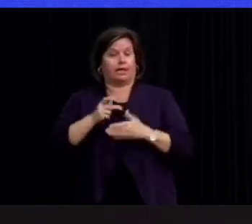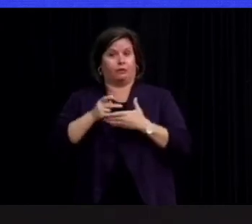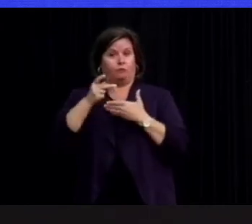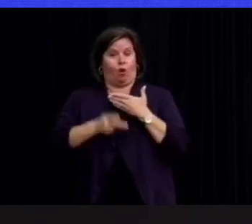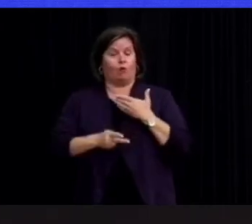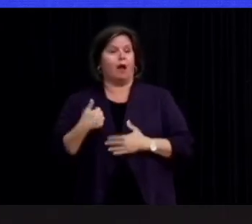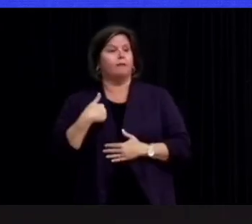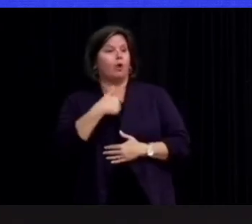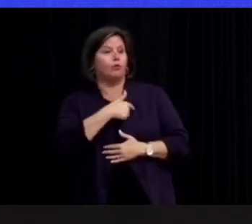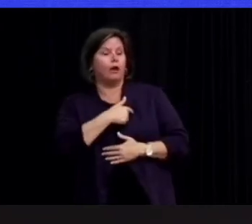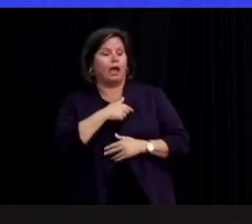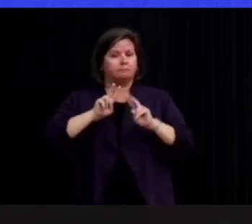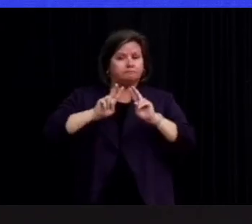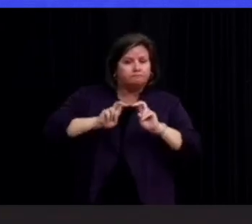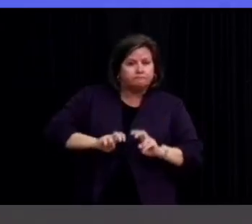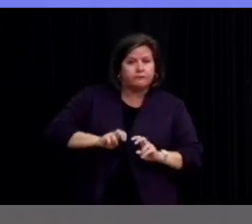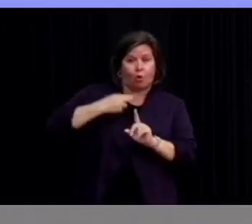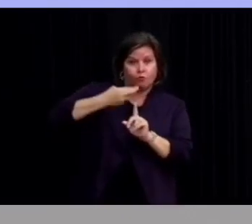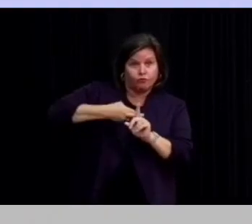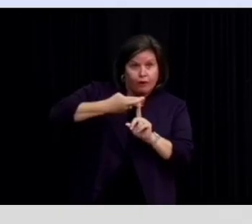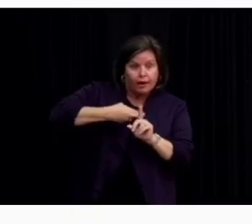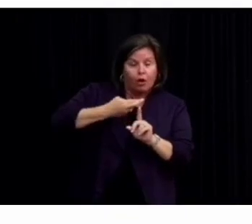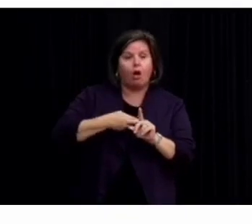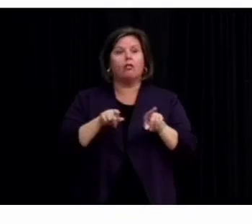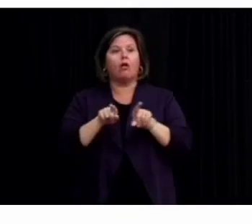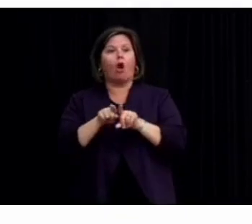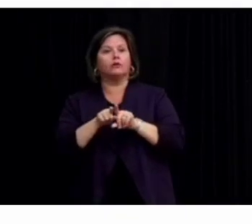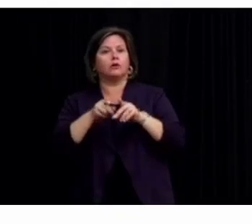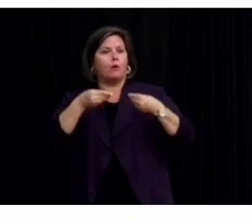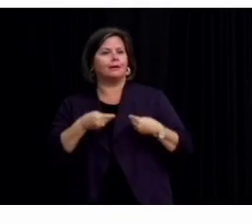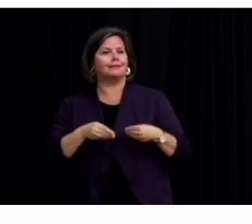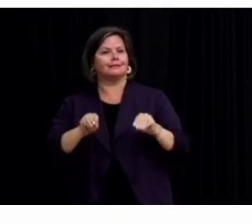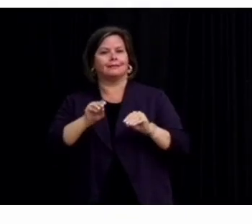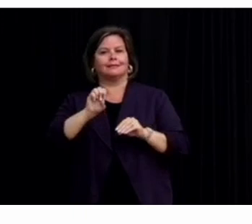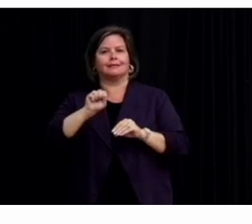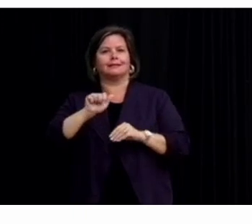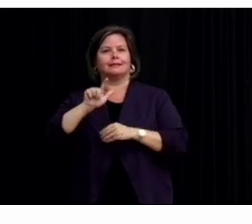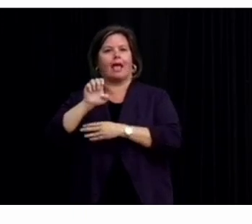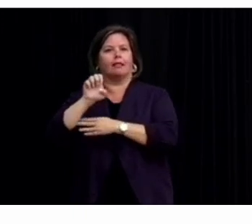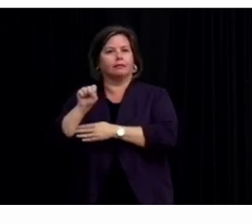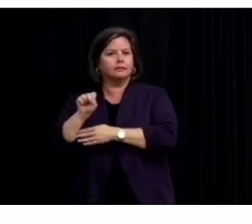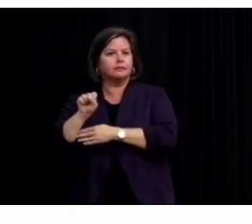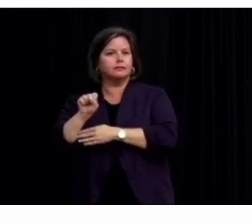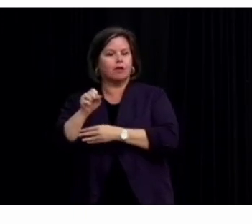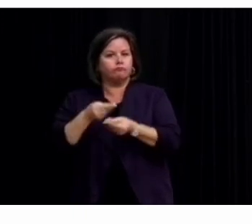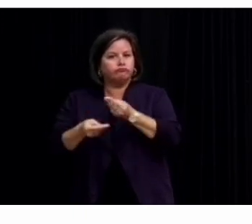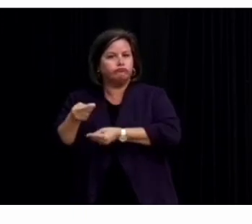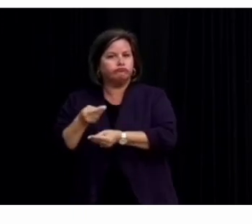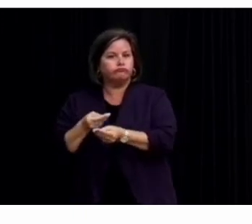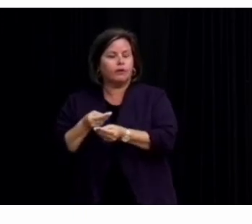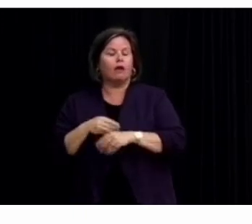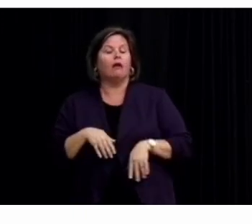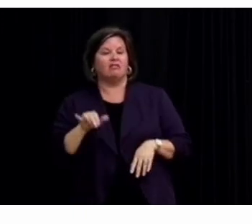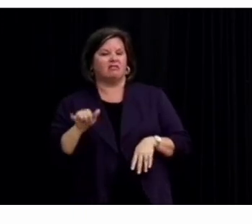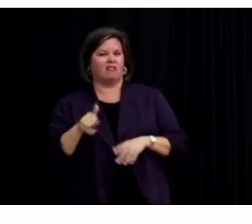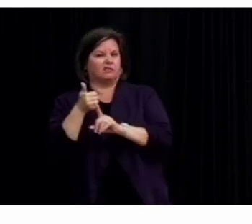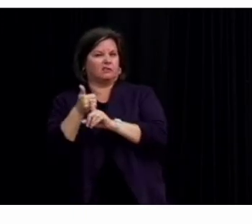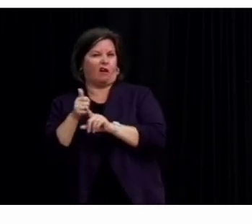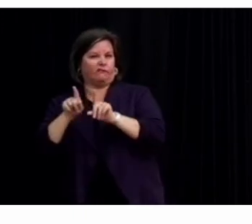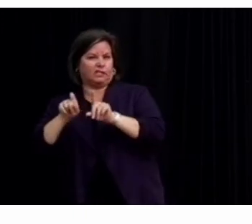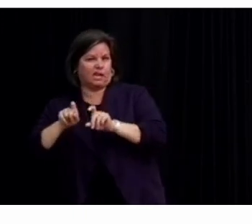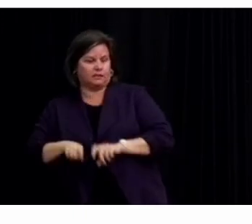only rental transactions, but also sales transactions. So that's our self-testing program. We've also launched